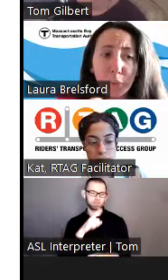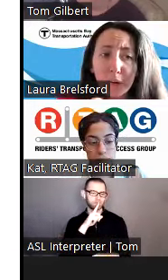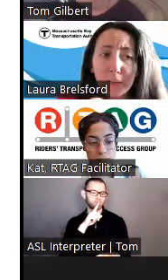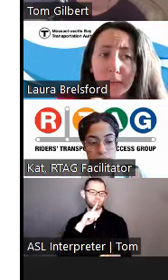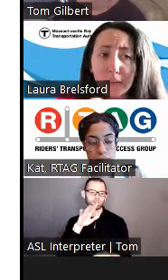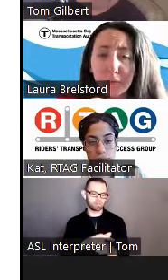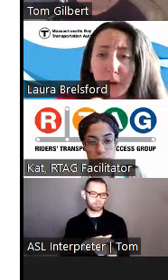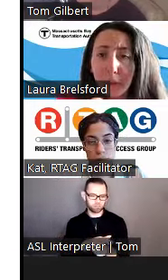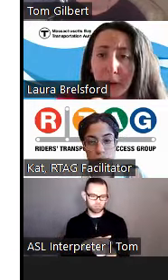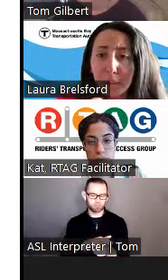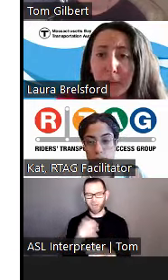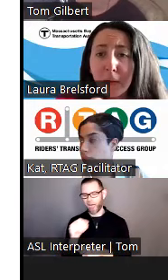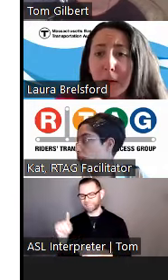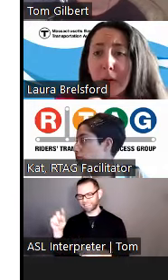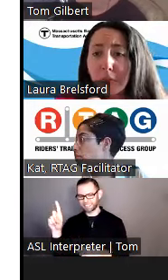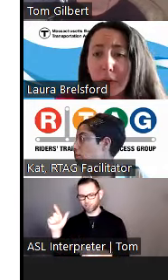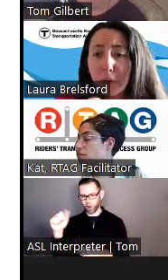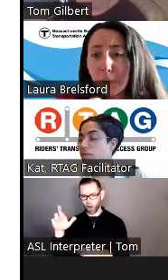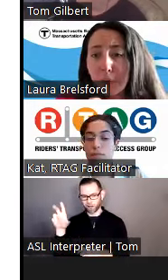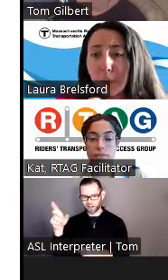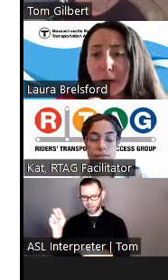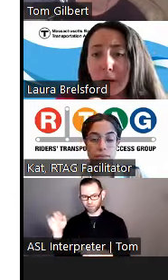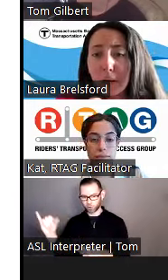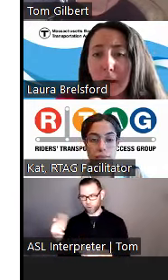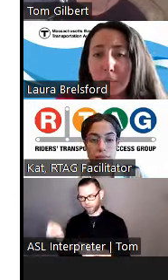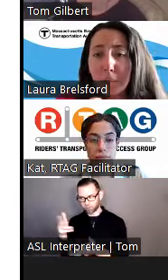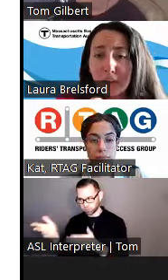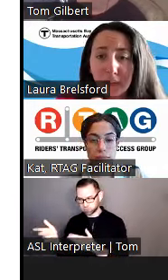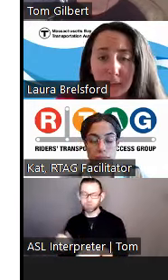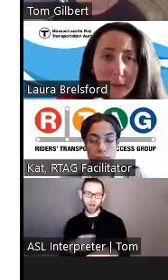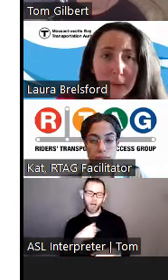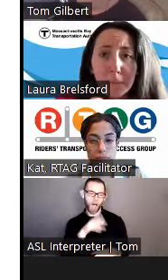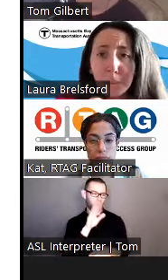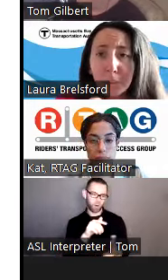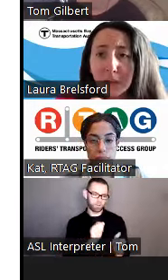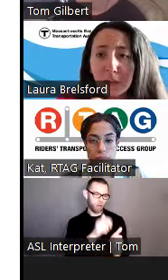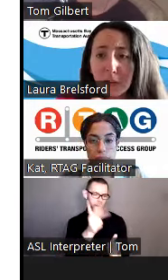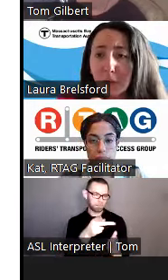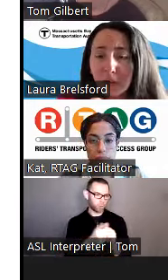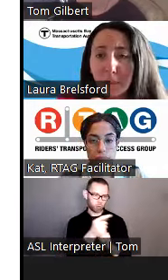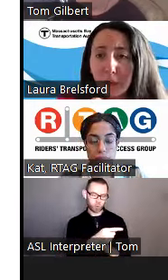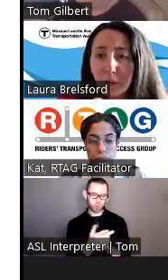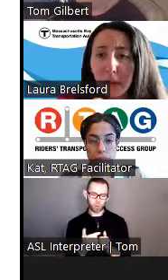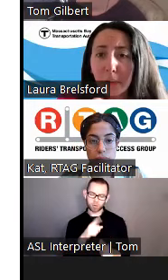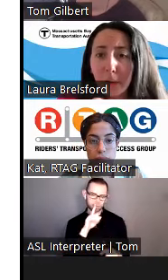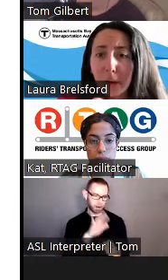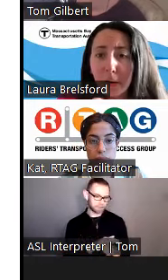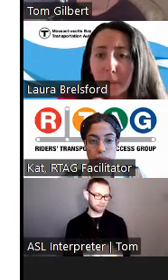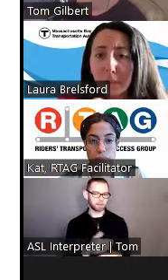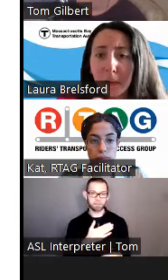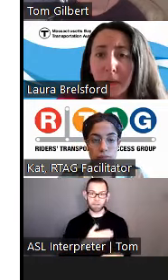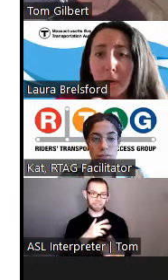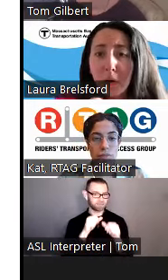continue to work on this and follow up with you on it. But please don't stop reaching out.